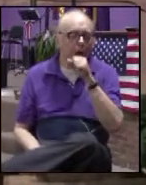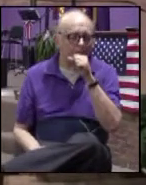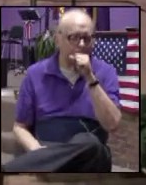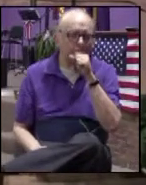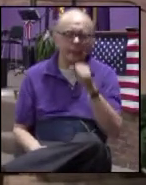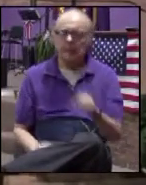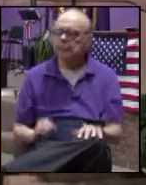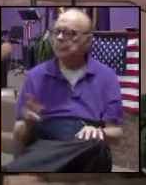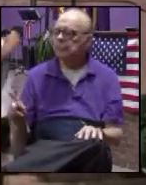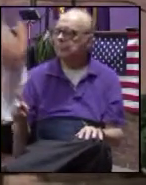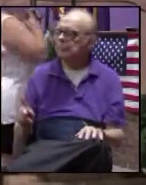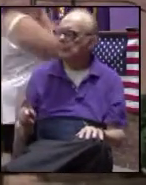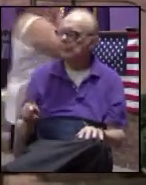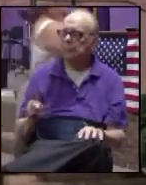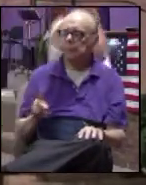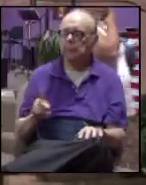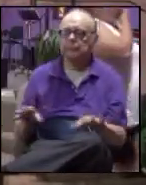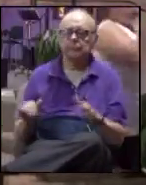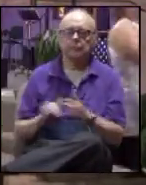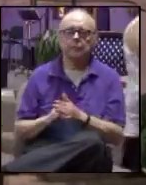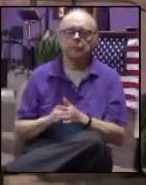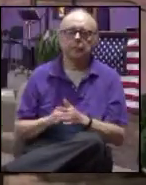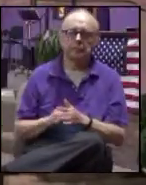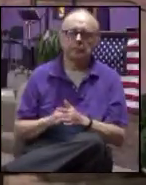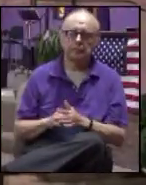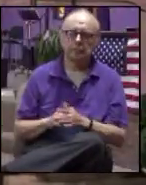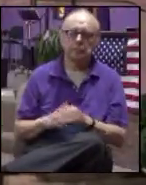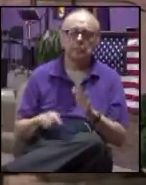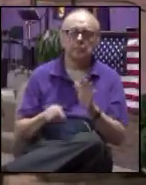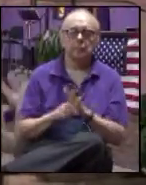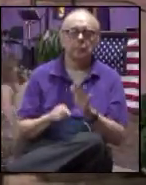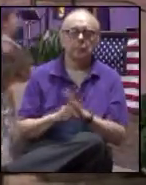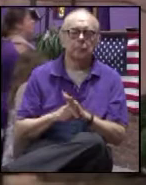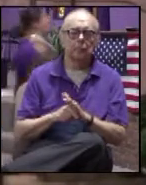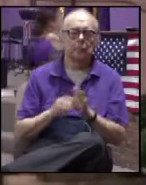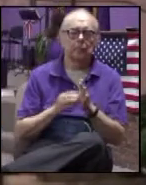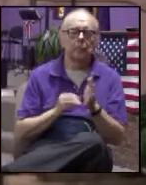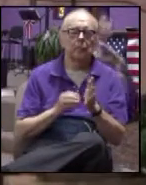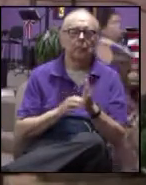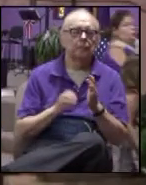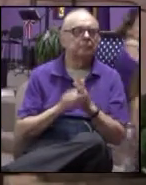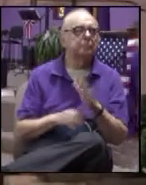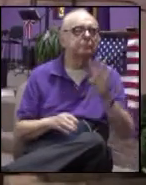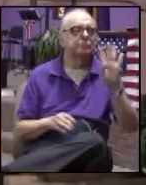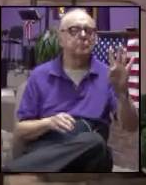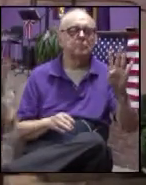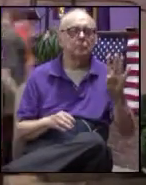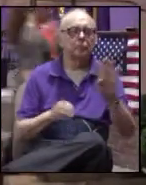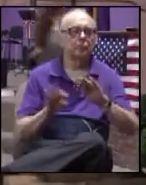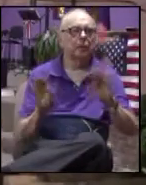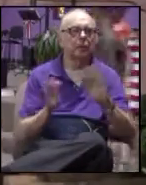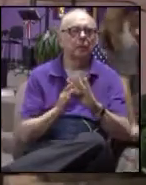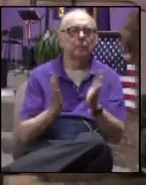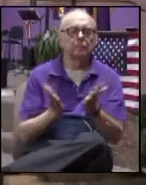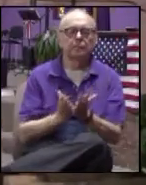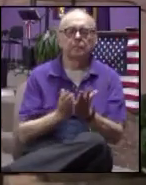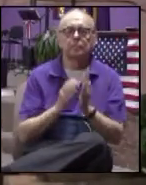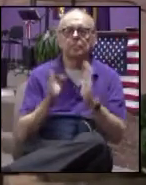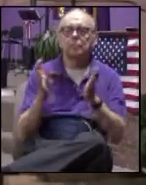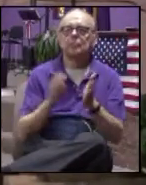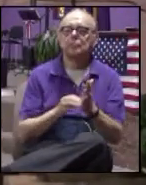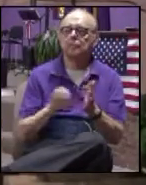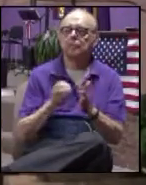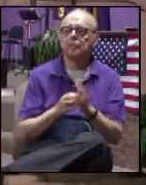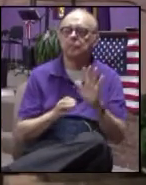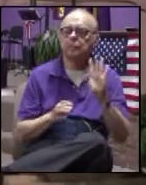All right, while they're doing that, we're going to take our scriptures this morning out of Matthew chapter 4, so if you'll just open up your Bibles and go there,